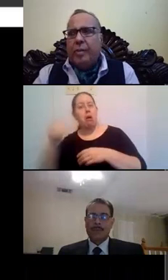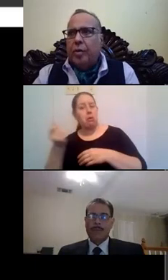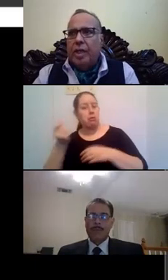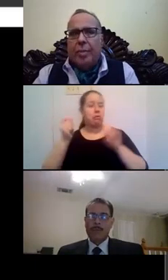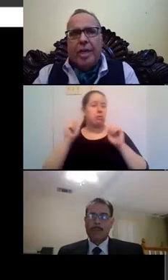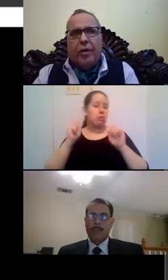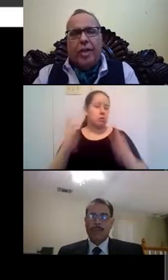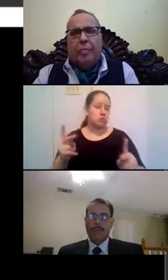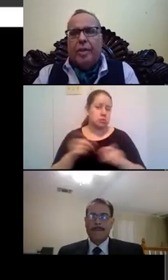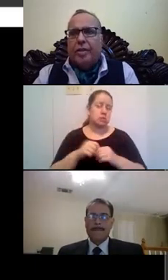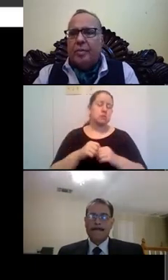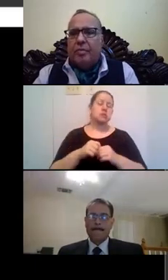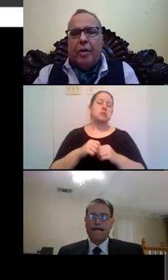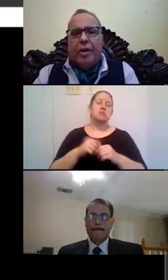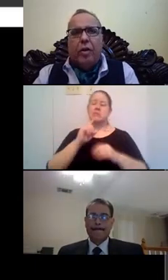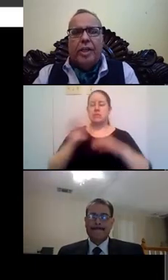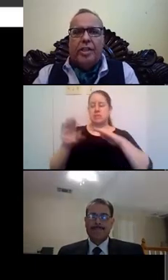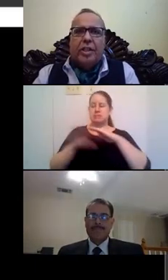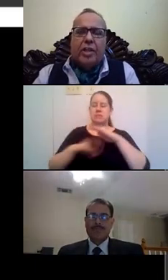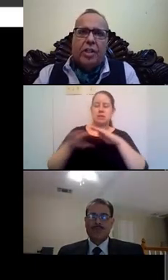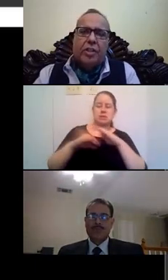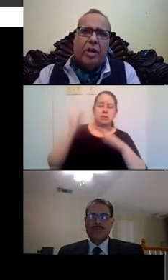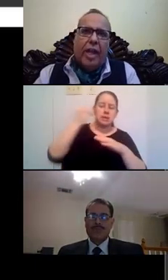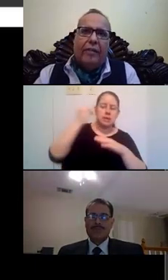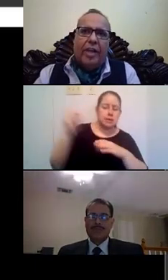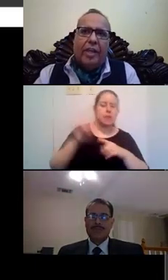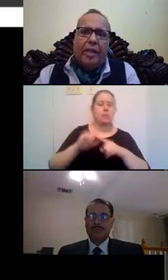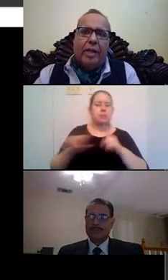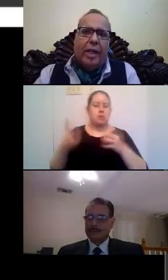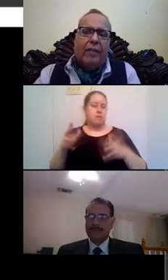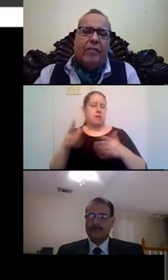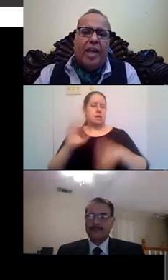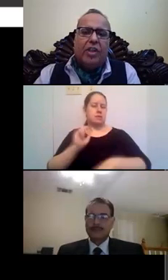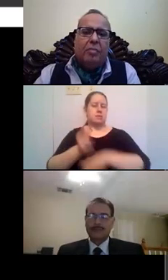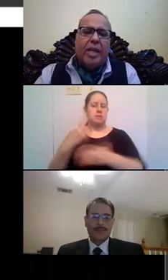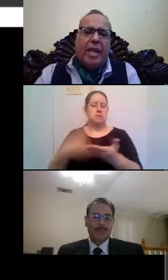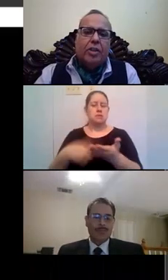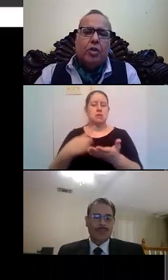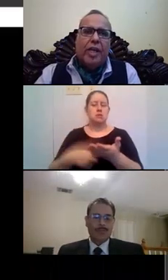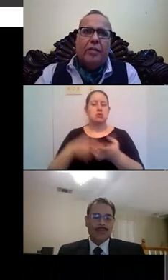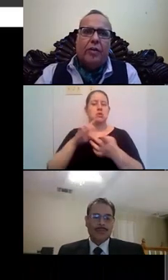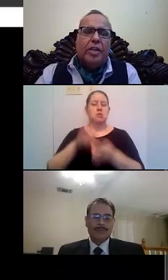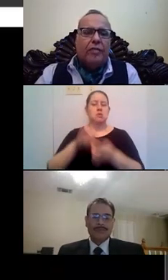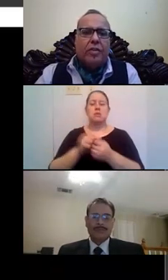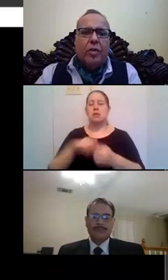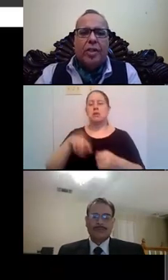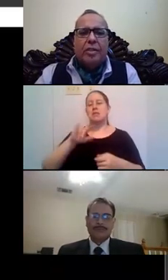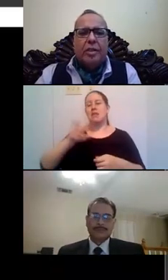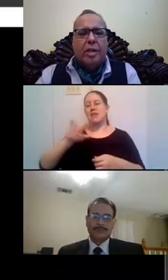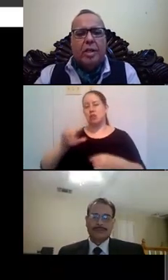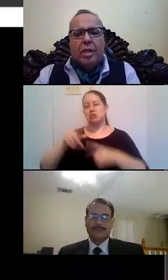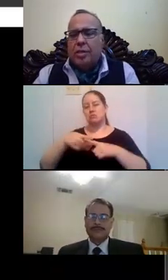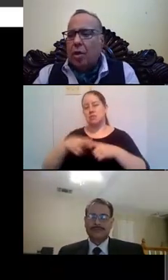very preliminary, but there's some very early discussions on having aviation mechanics training for deaf